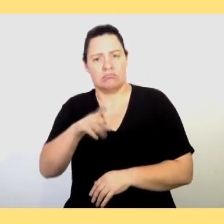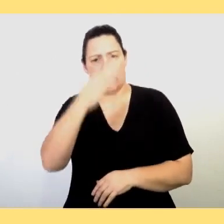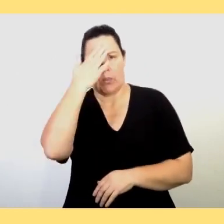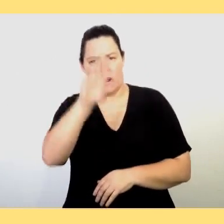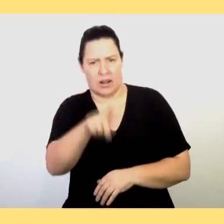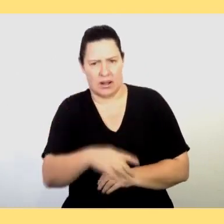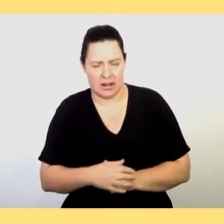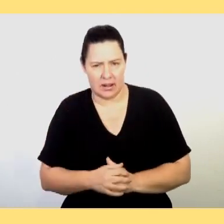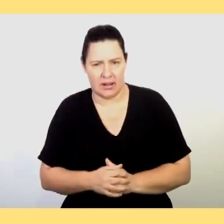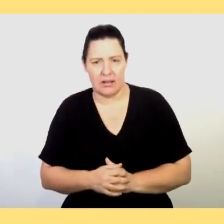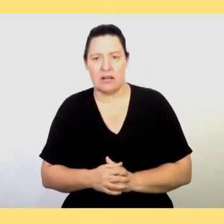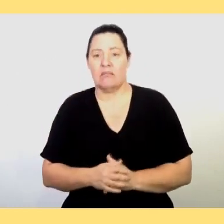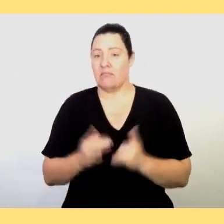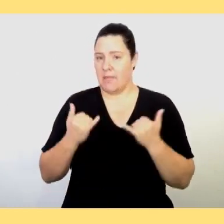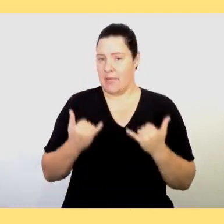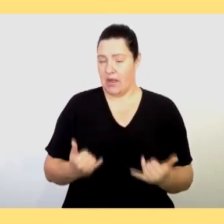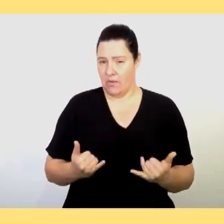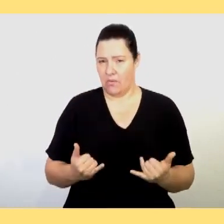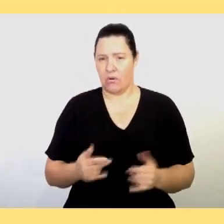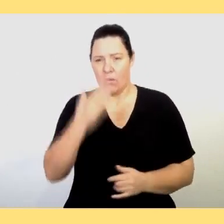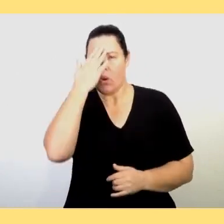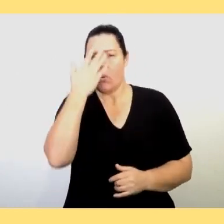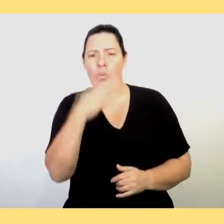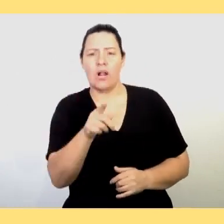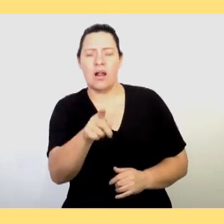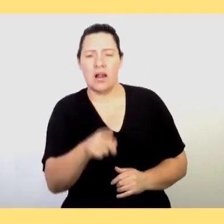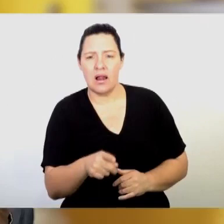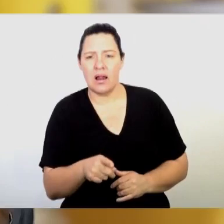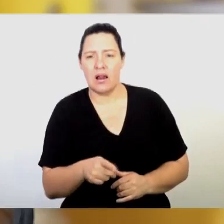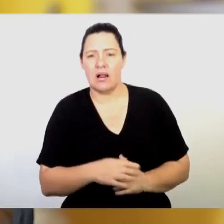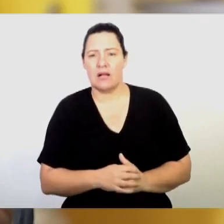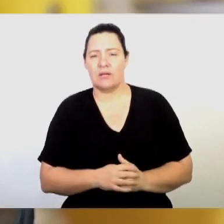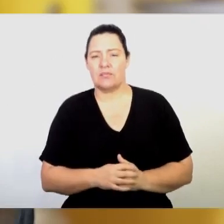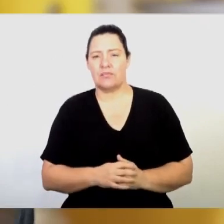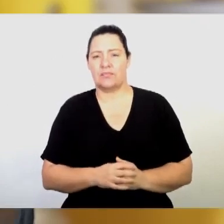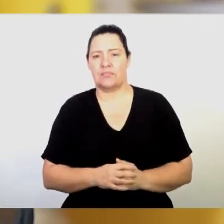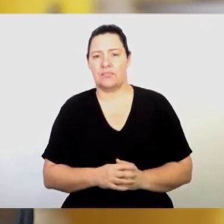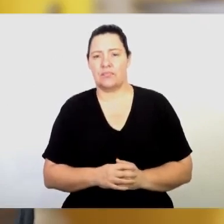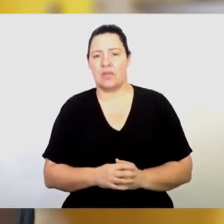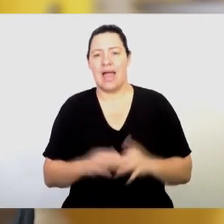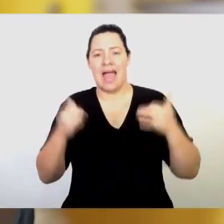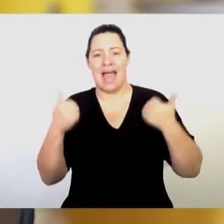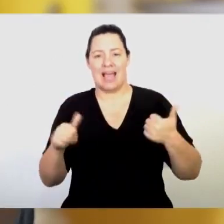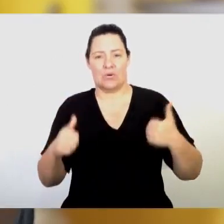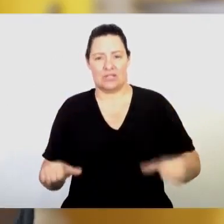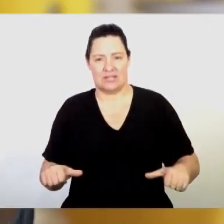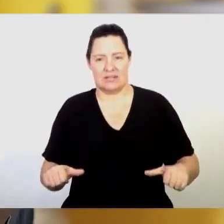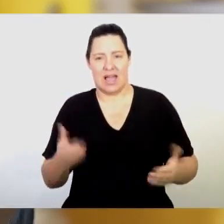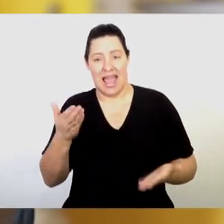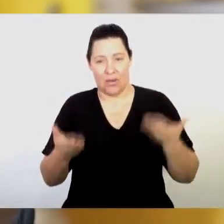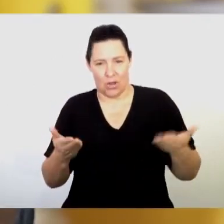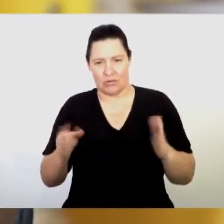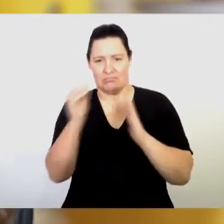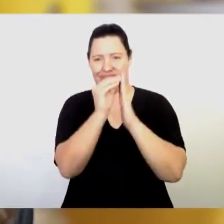something that you already know. And by now, you already know the completion of the